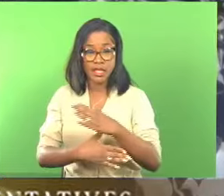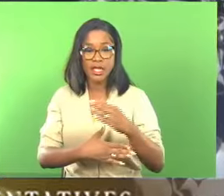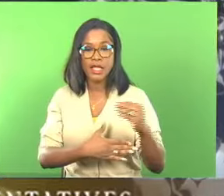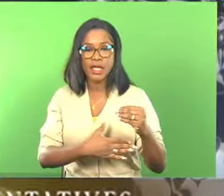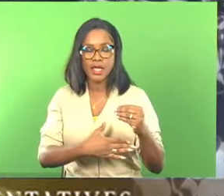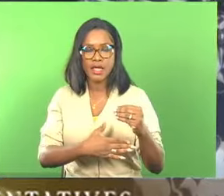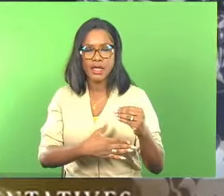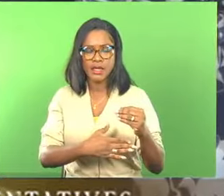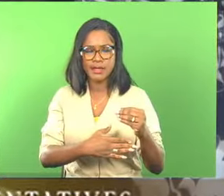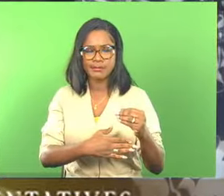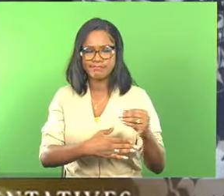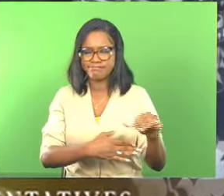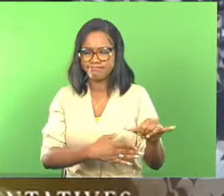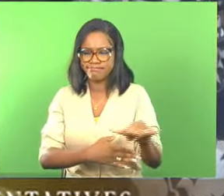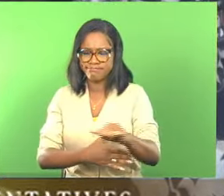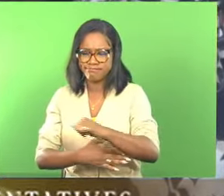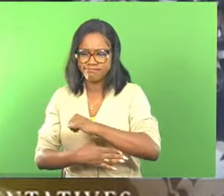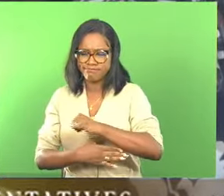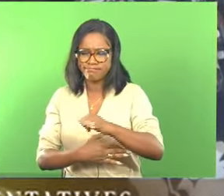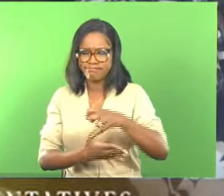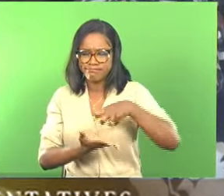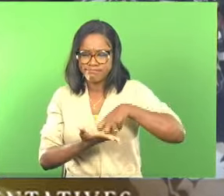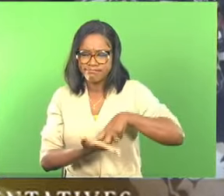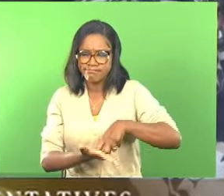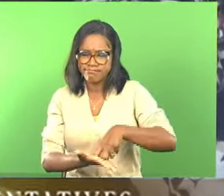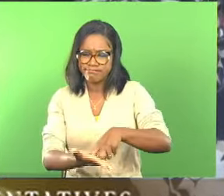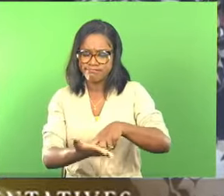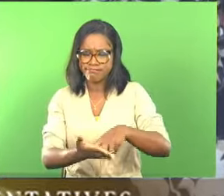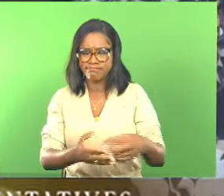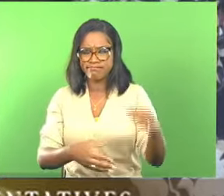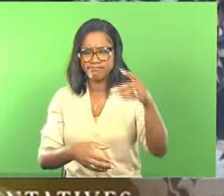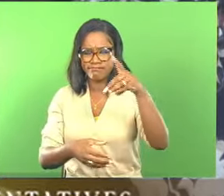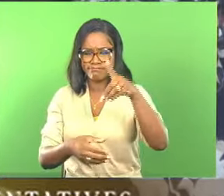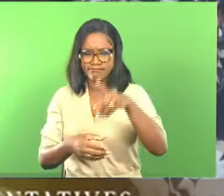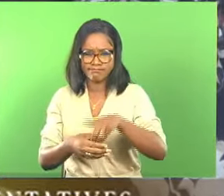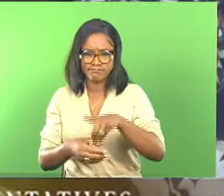mutual commitment to democracy.